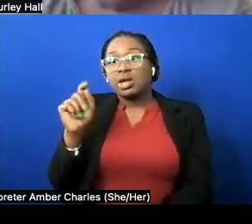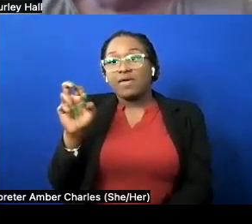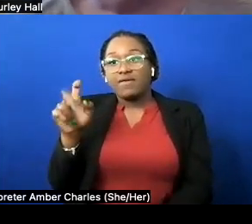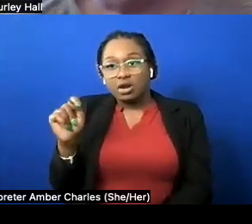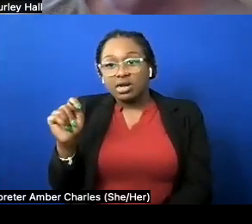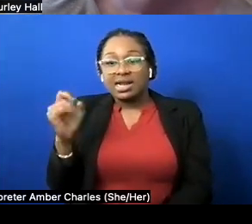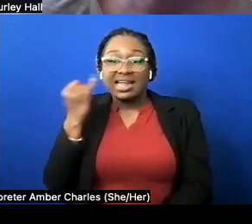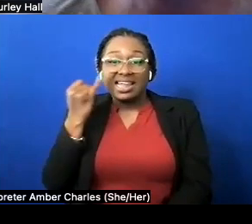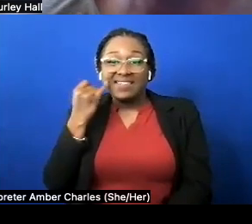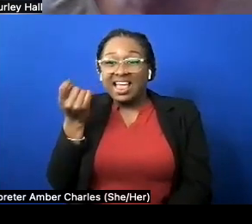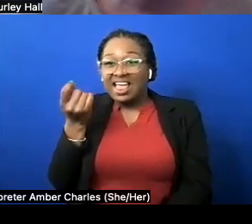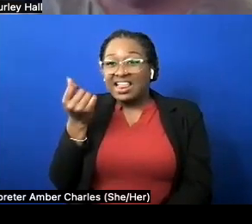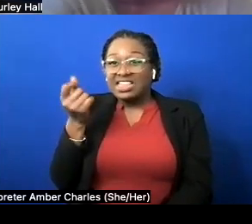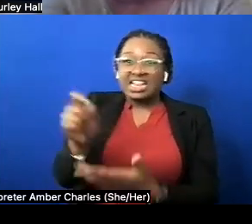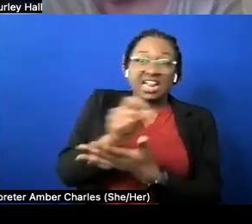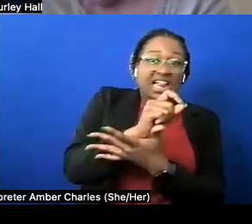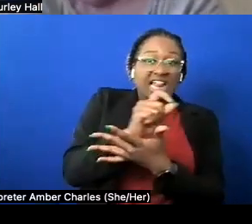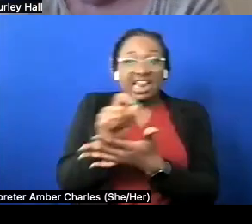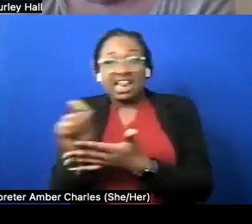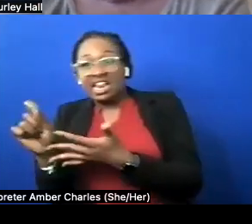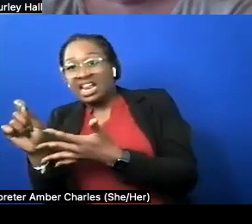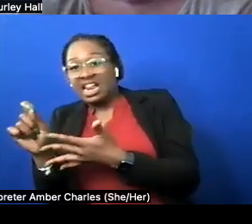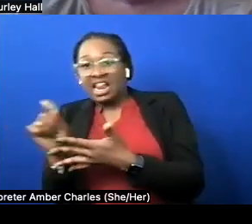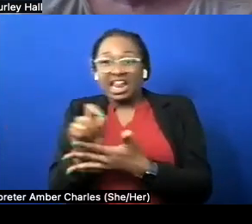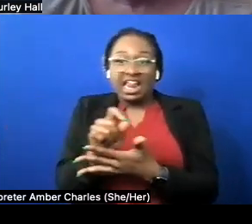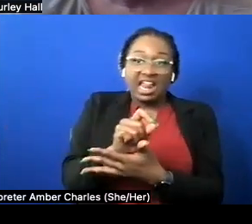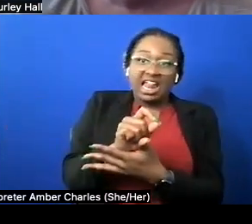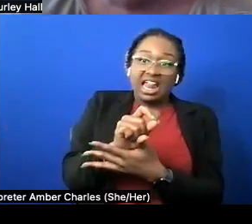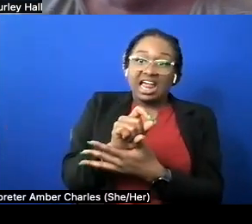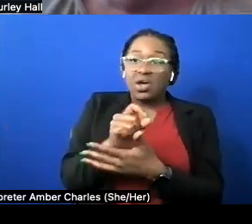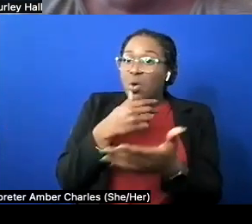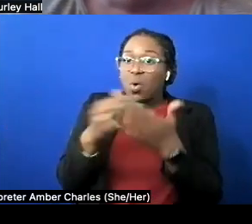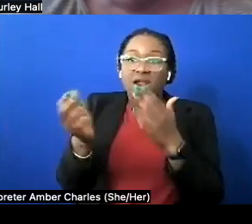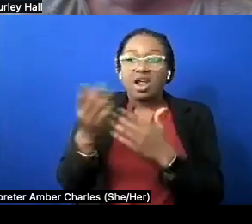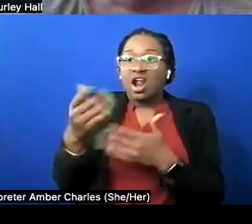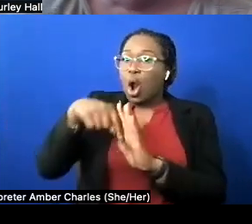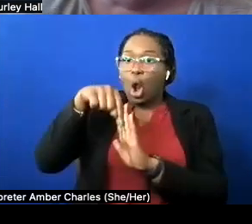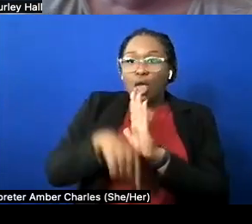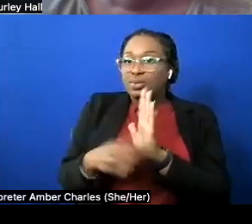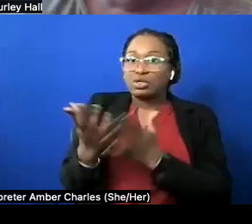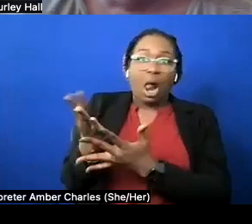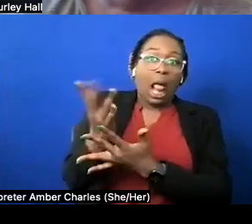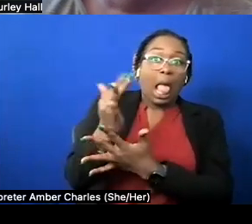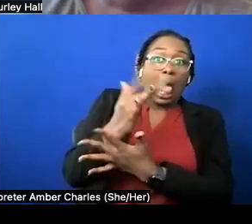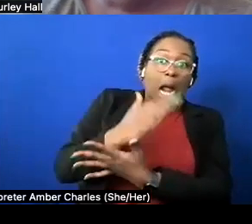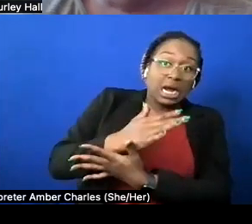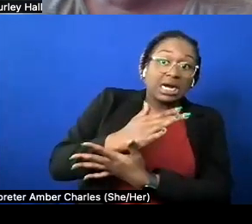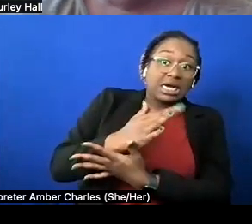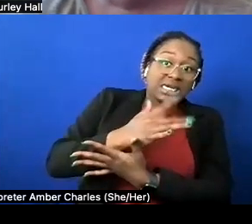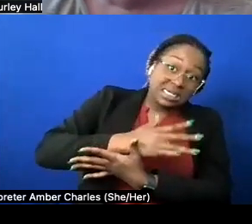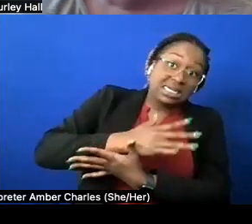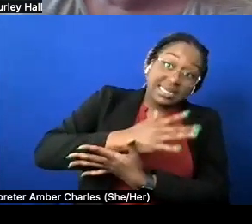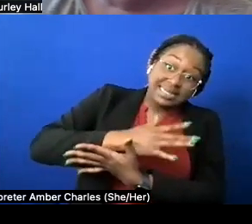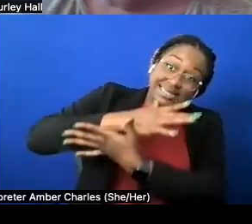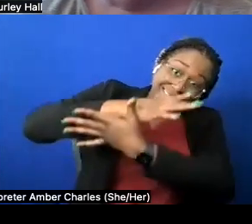sliding scale of introversion, I am on the whatever is the deepest, farthest corner of